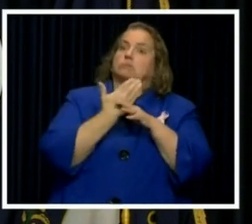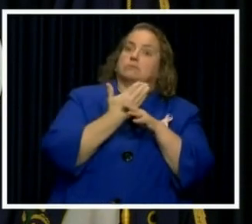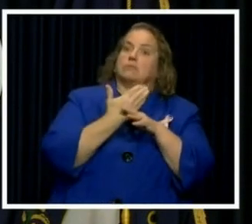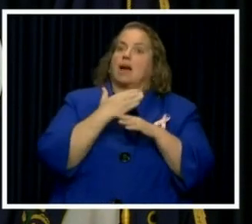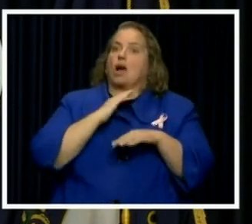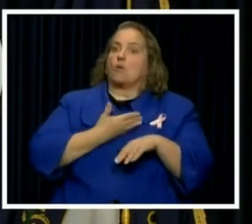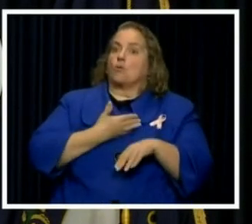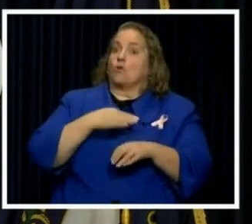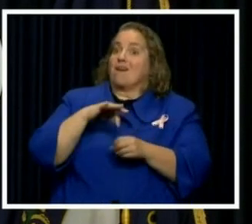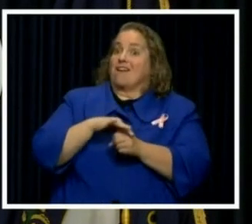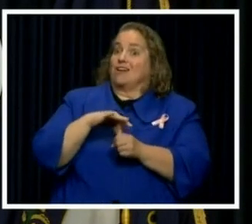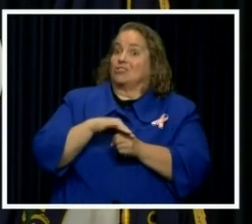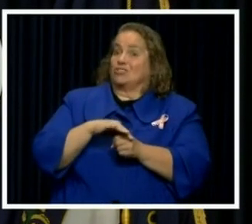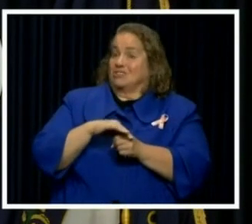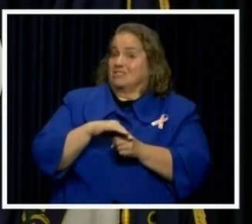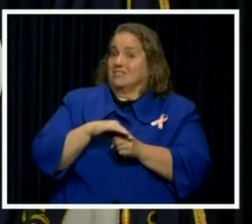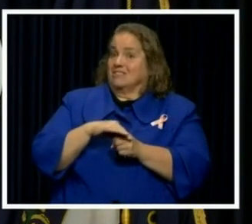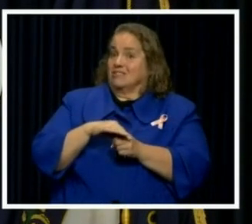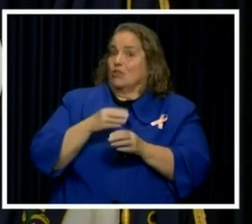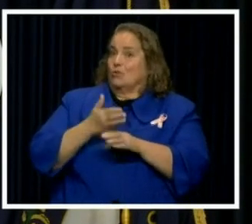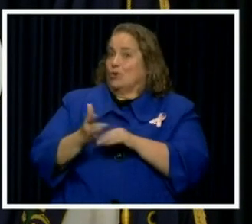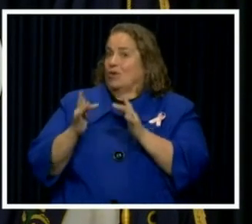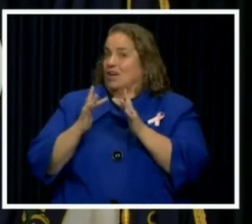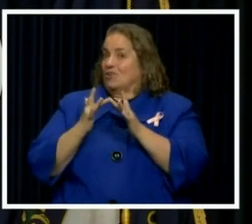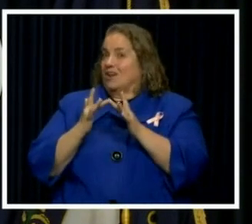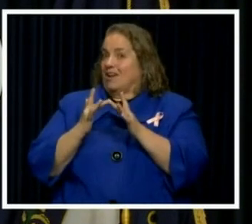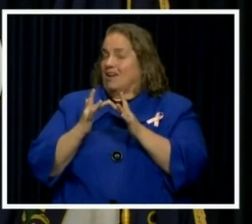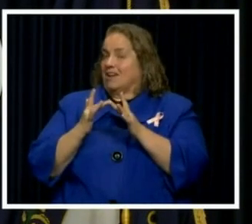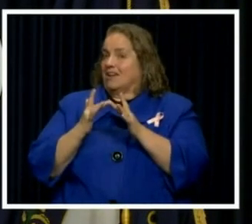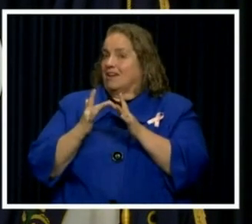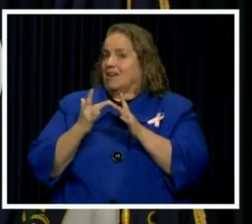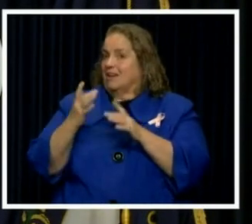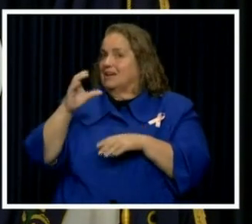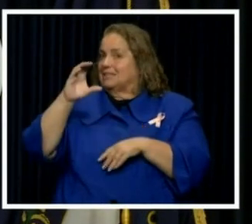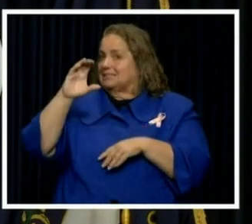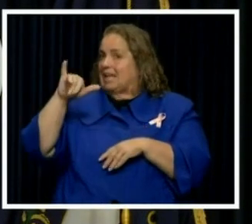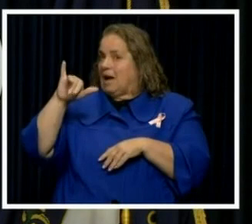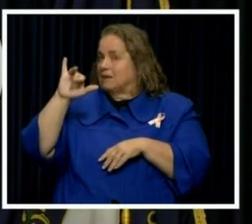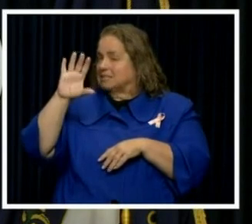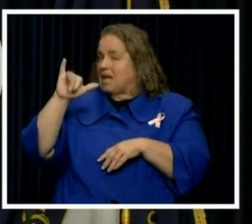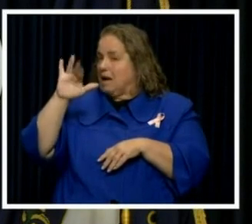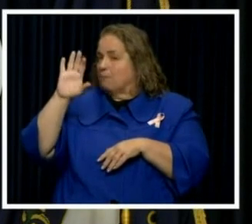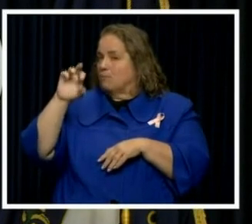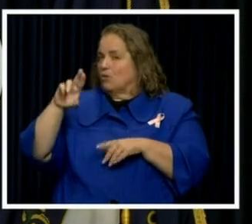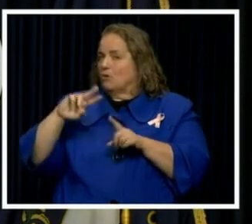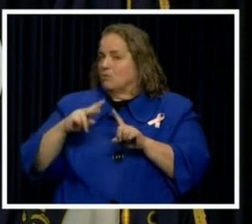as CPTs, or cyber protection teams. These CPTs have a